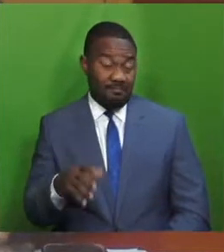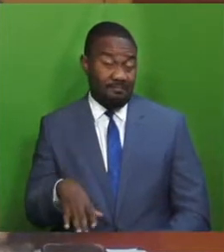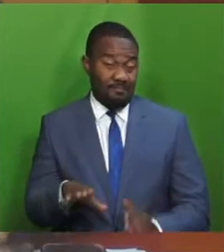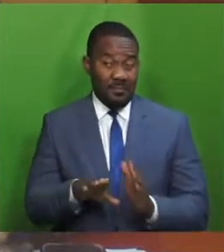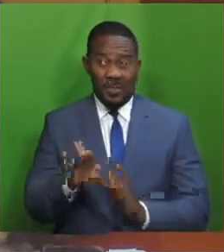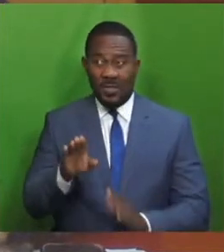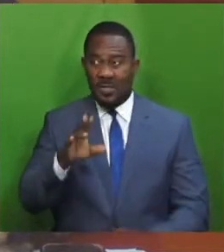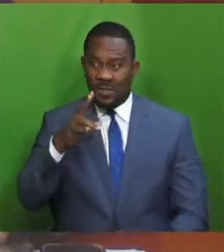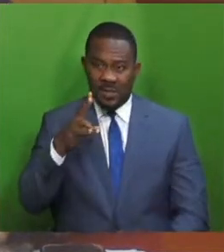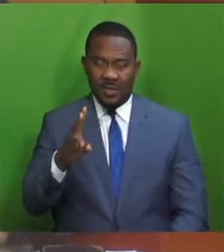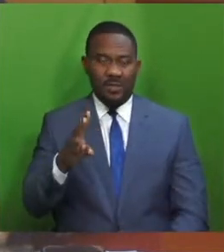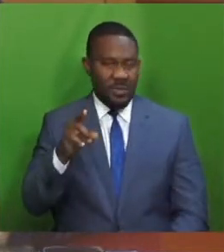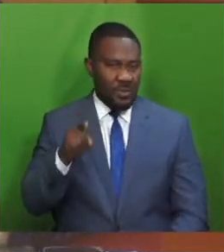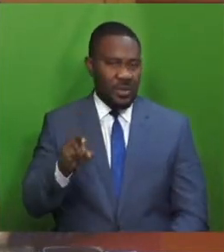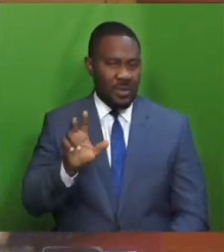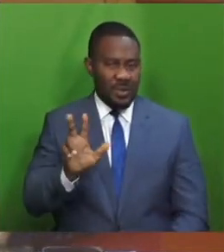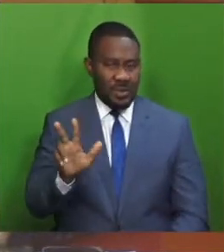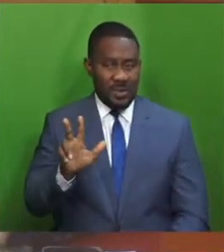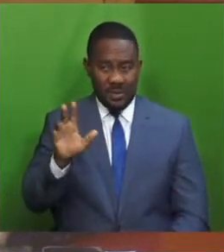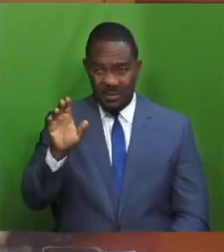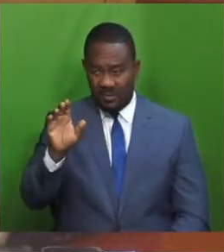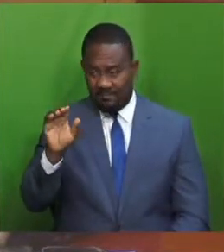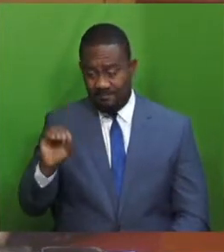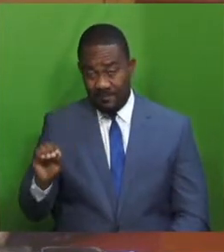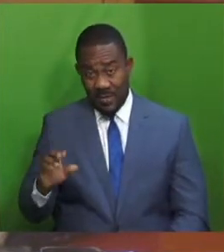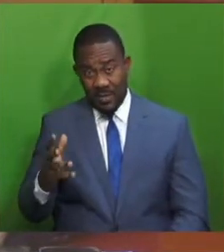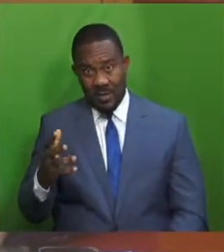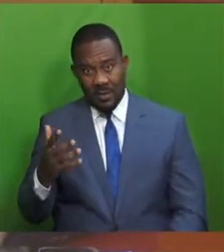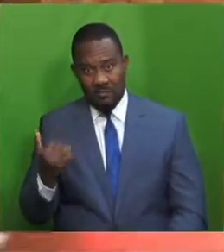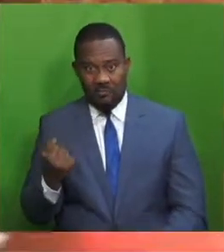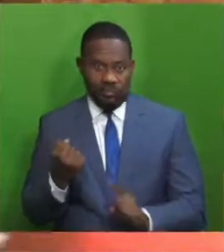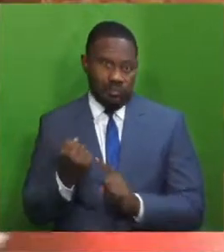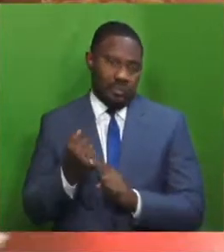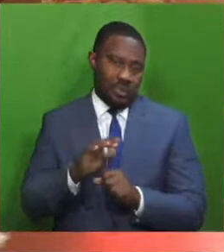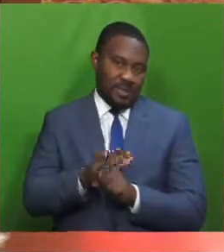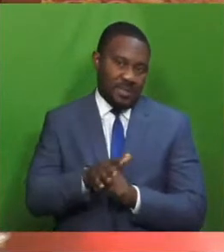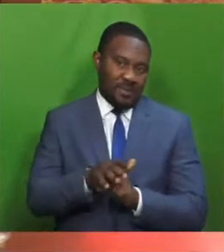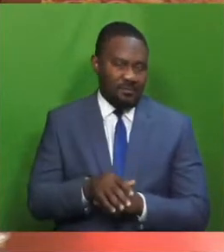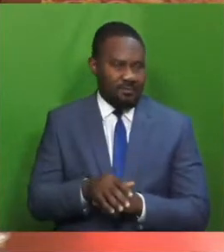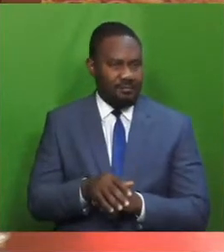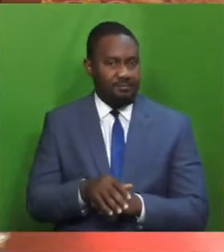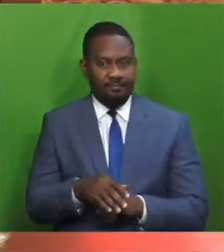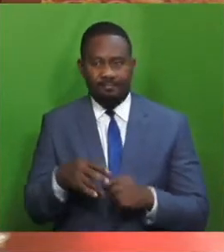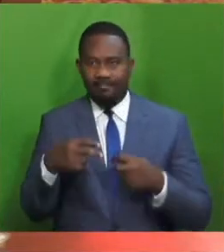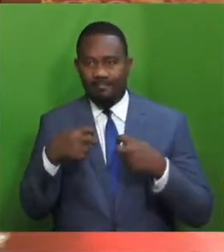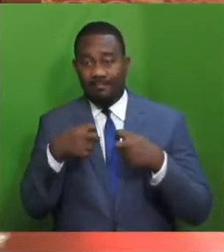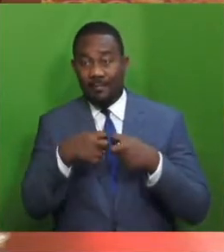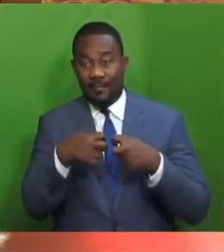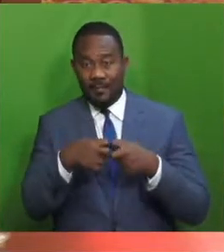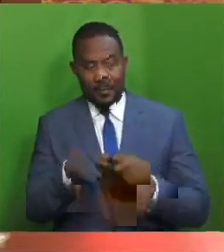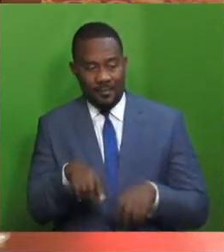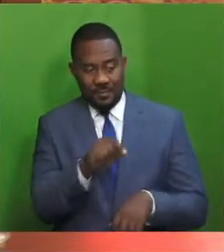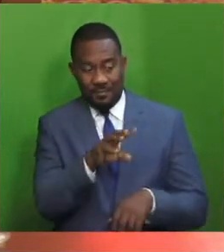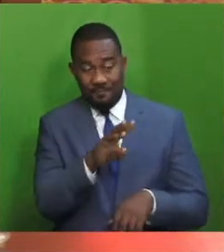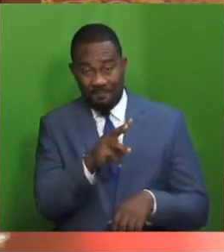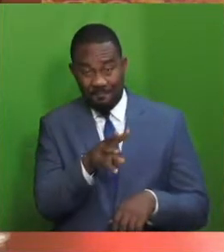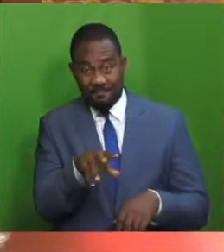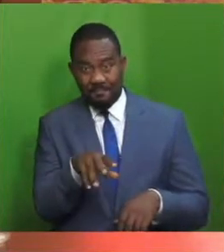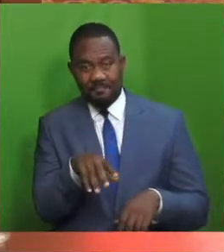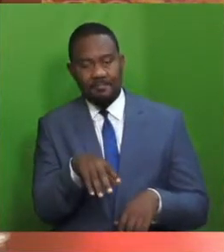7.3 in 2020, again but for COVID. Electricity, under your watch, 2016, it grew